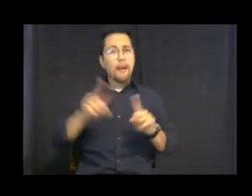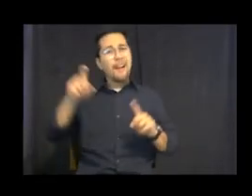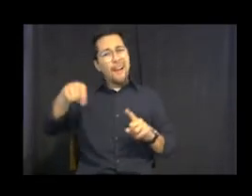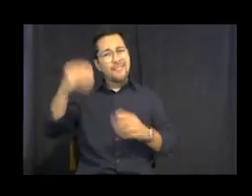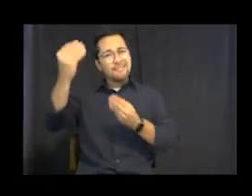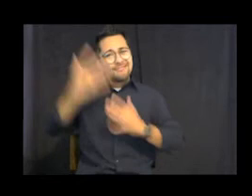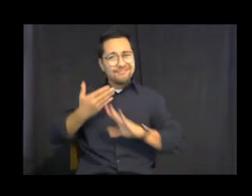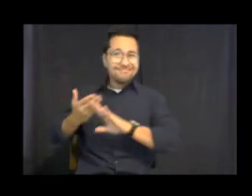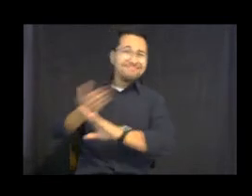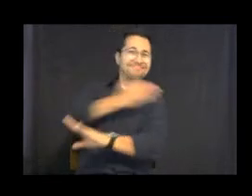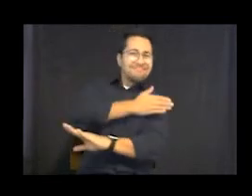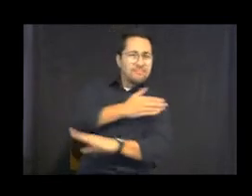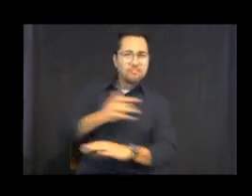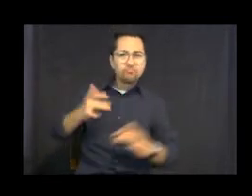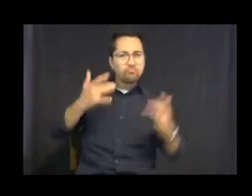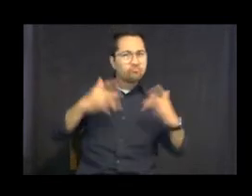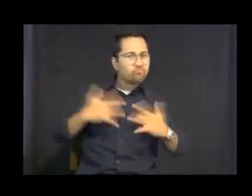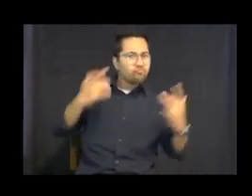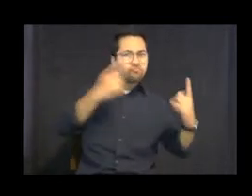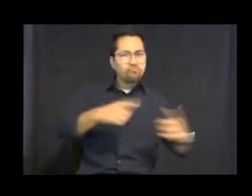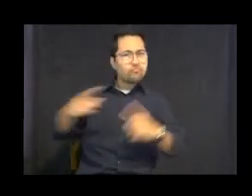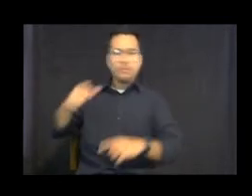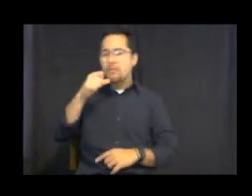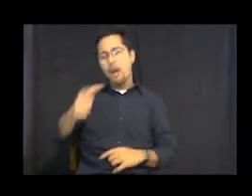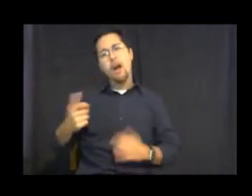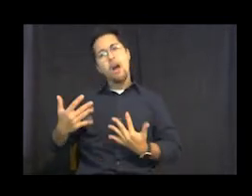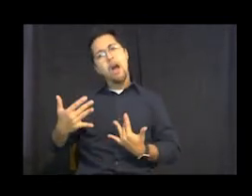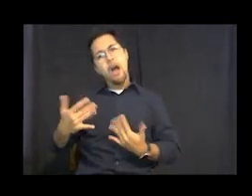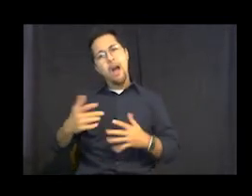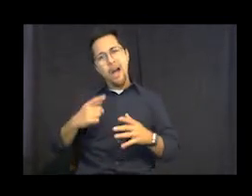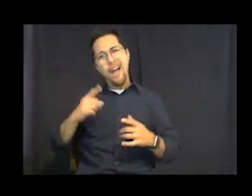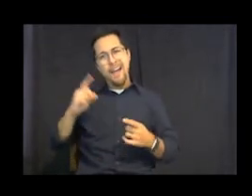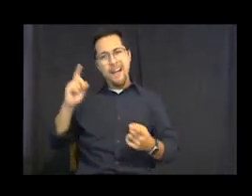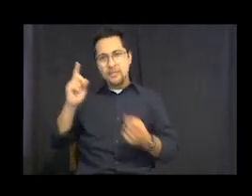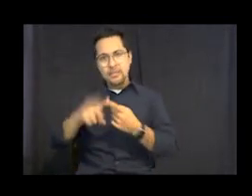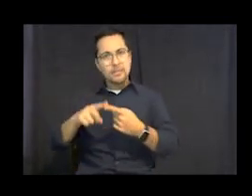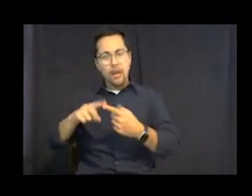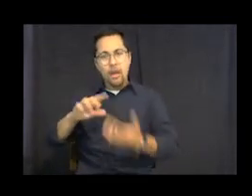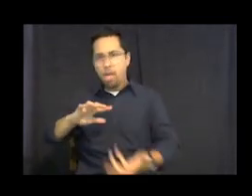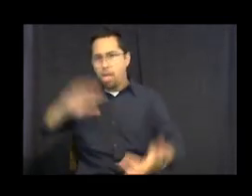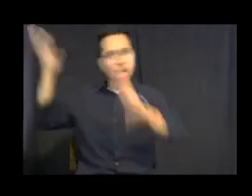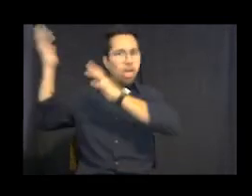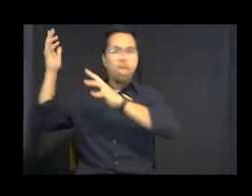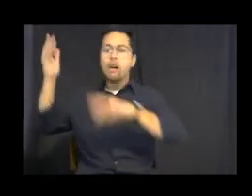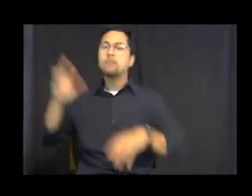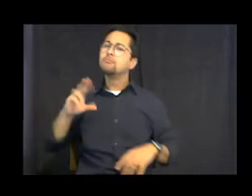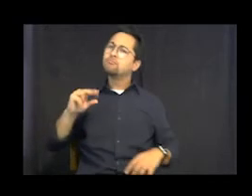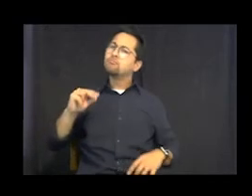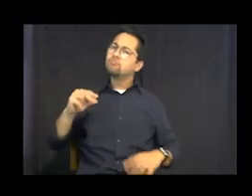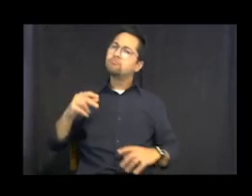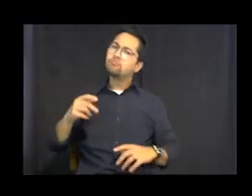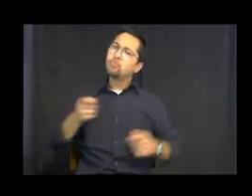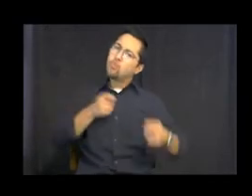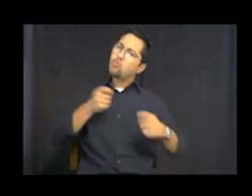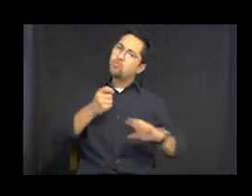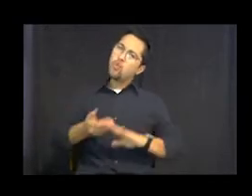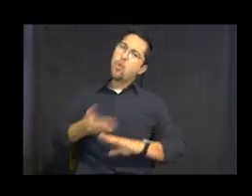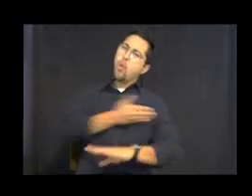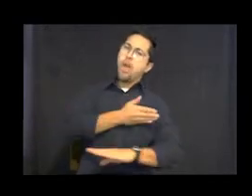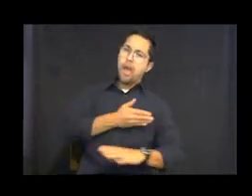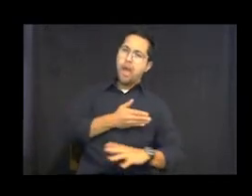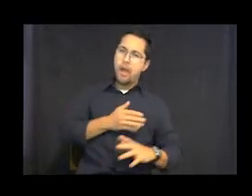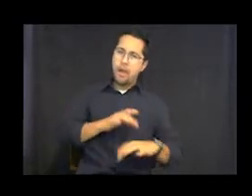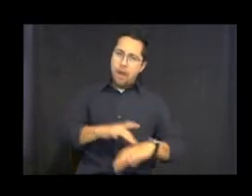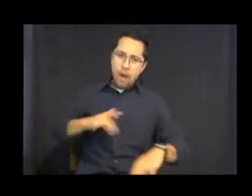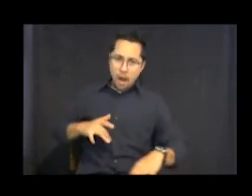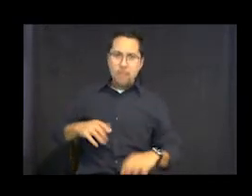advance as to what's going on. I would say don't wait until it's, out of control at that point. Let's hit it on the head as soon as it starts so that we can